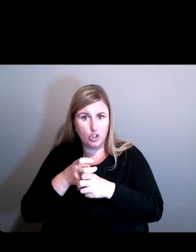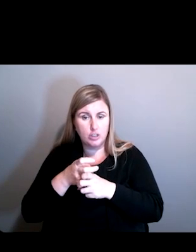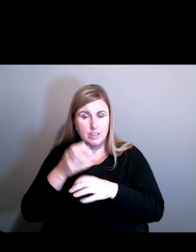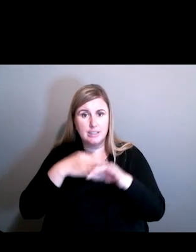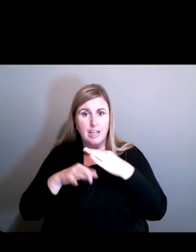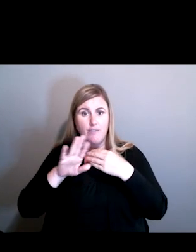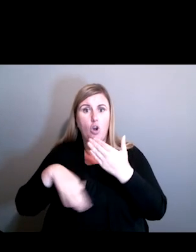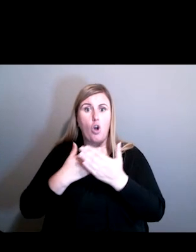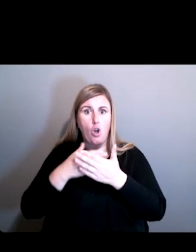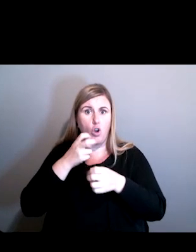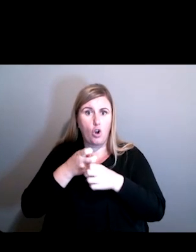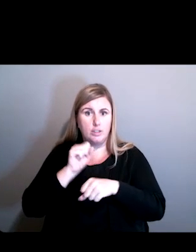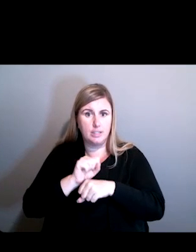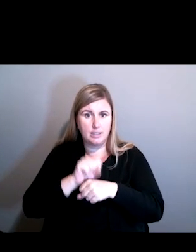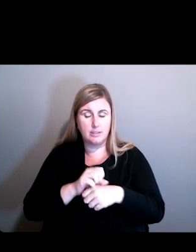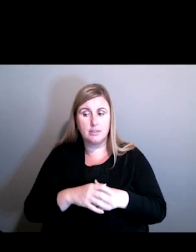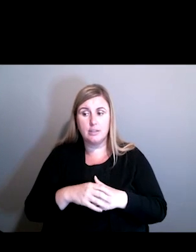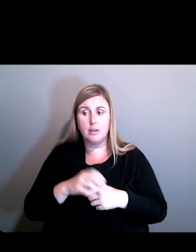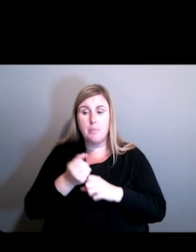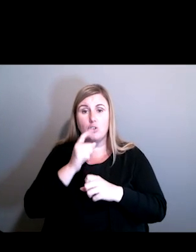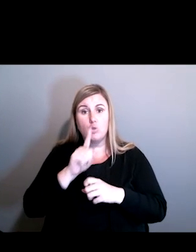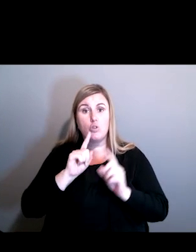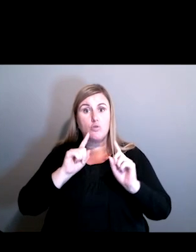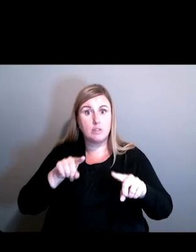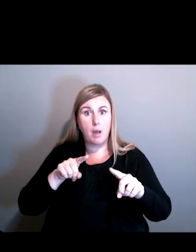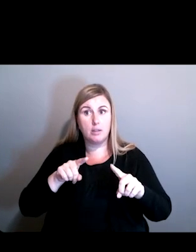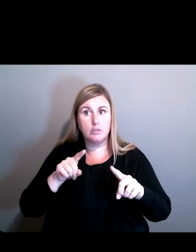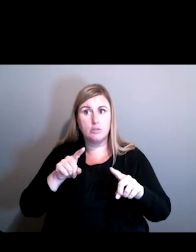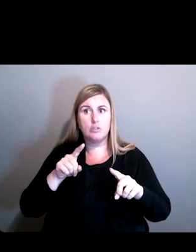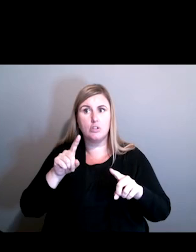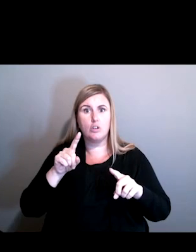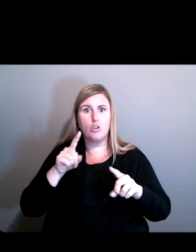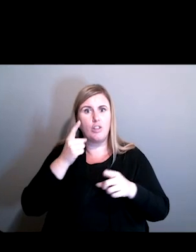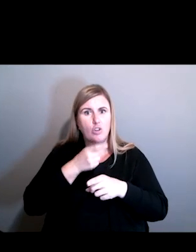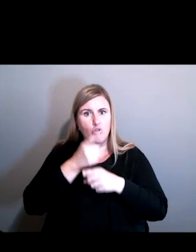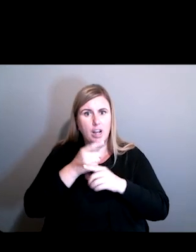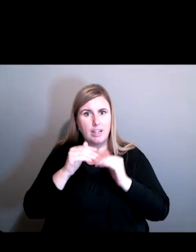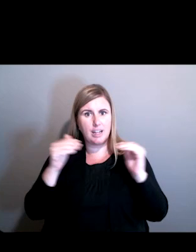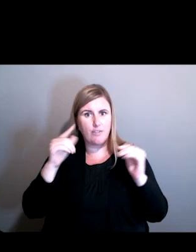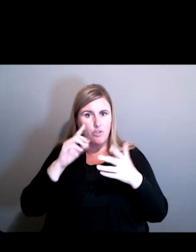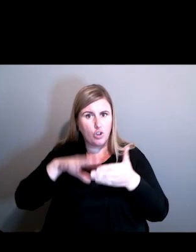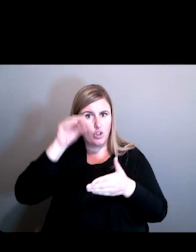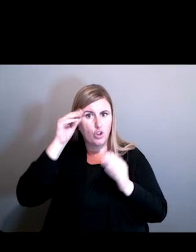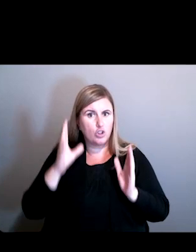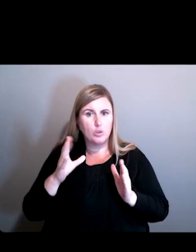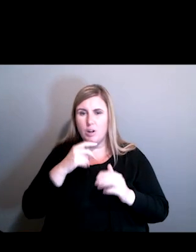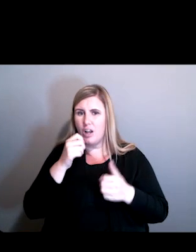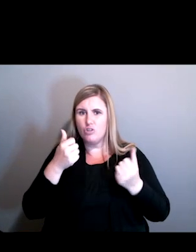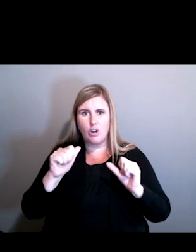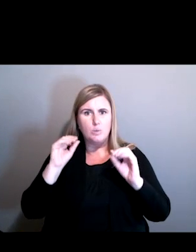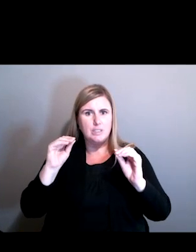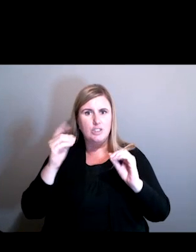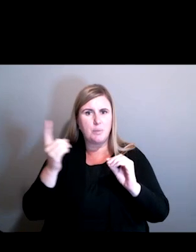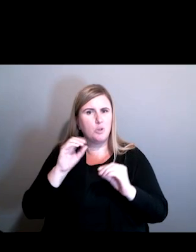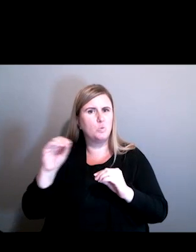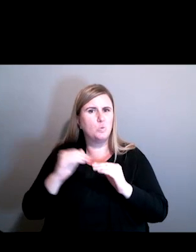hard instead of all hard tasks. Make sure that the responses are at the correct level for our learners and that we are not trying to teach